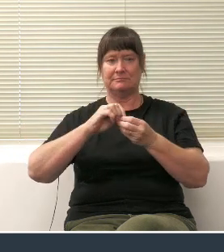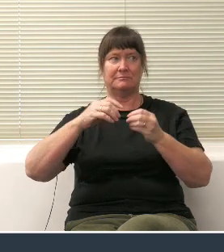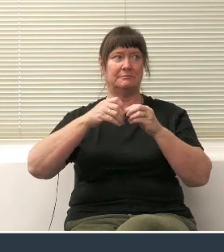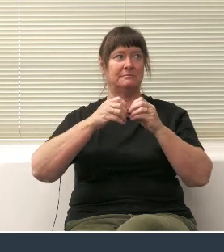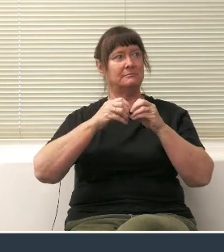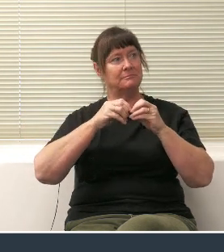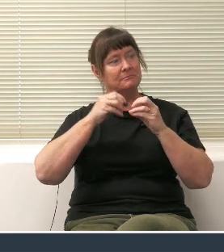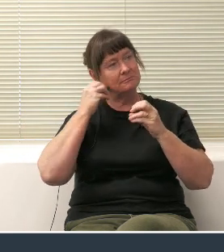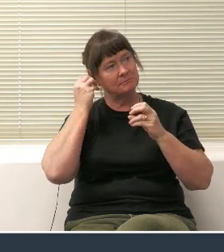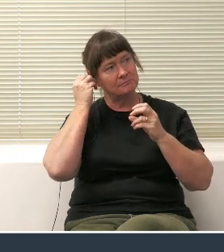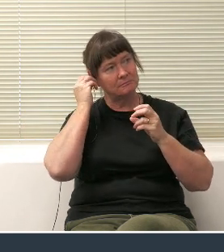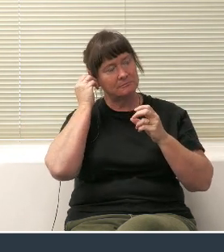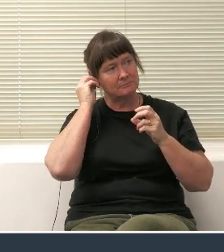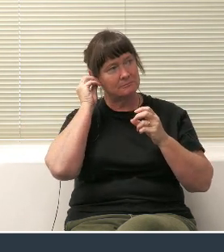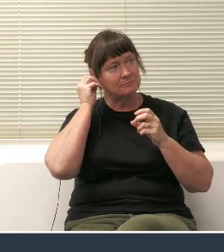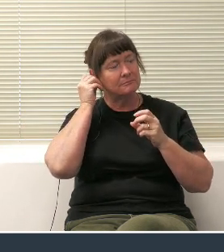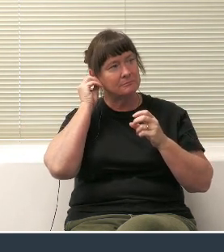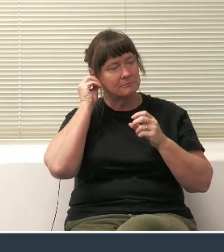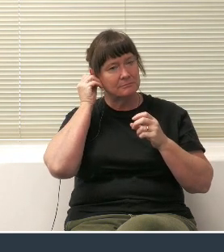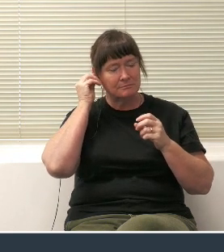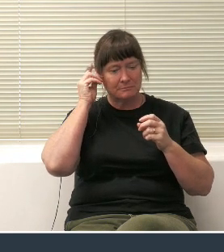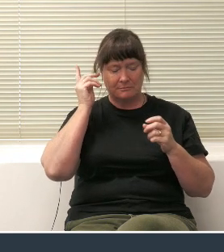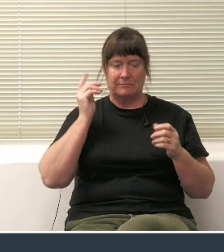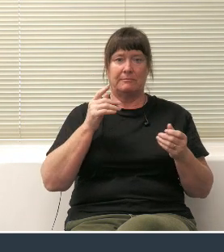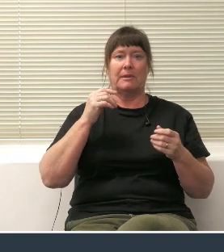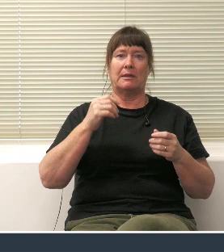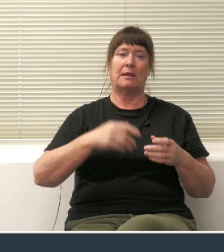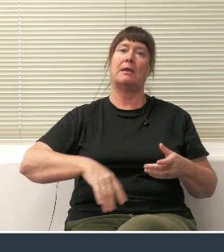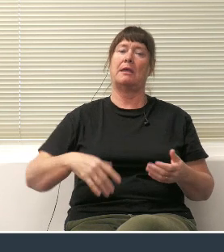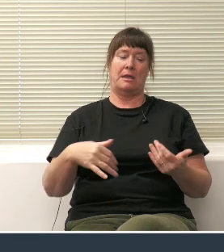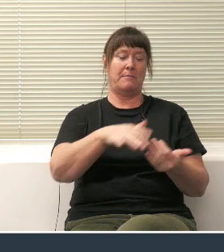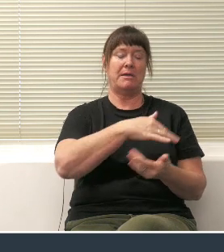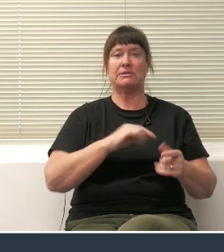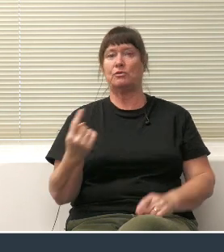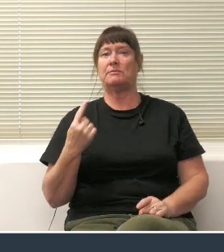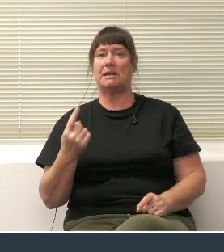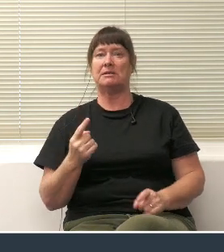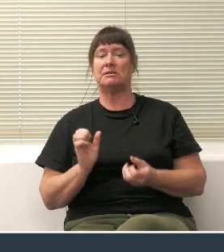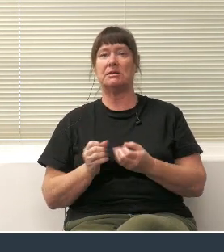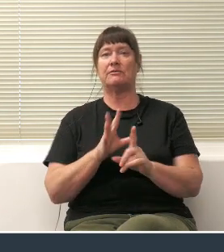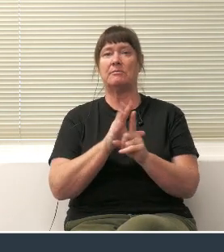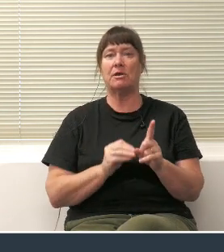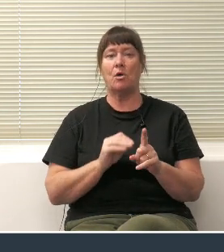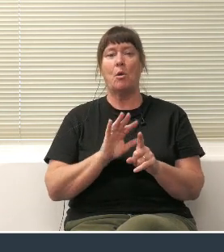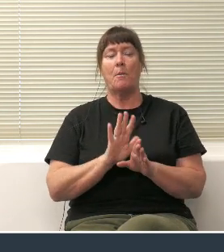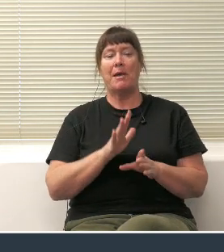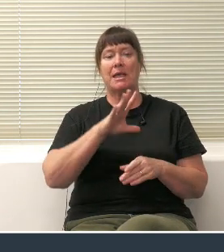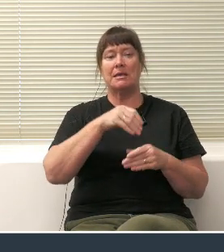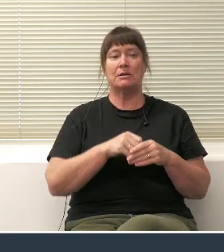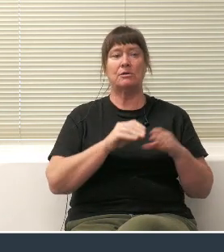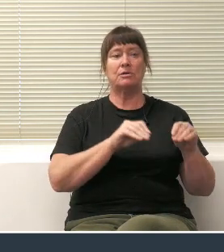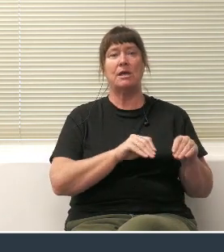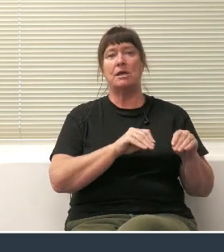Note, a mixed or independent delivery model includes, does that need to be may include transferring control of